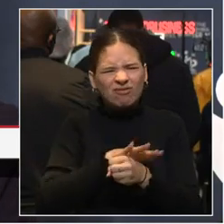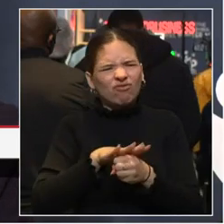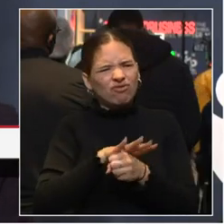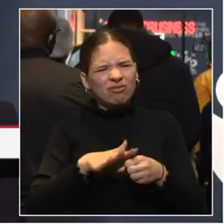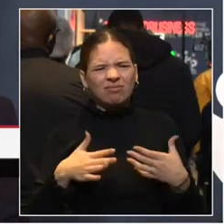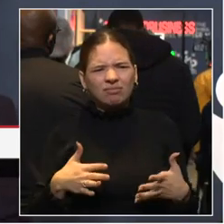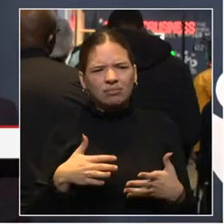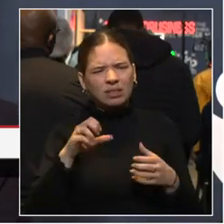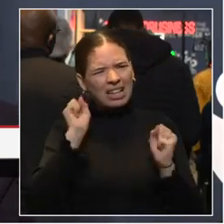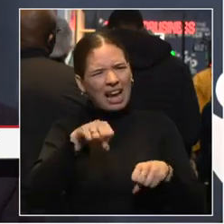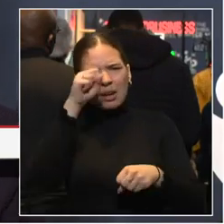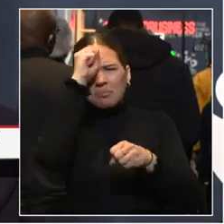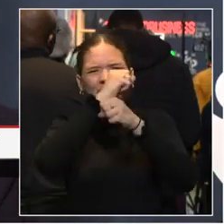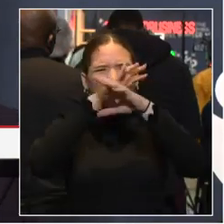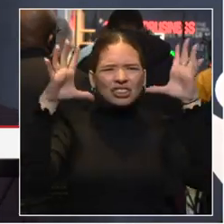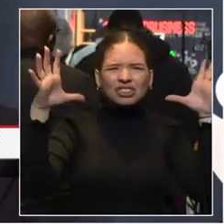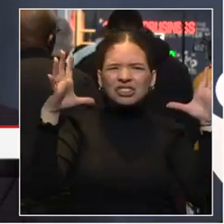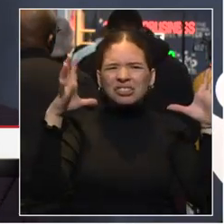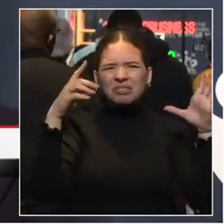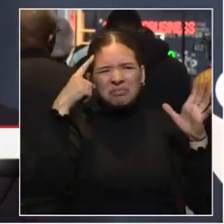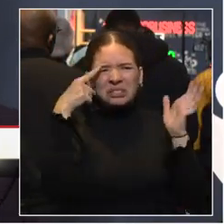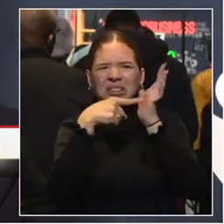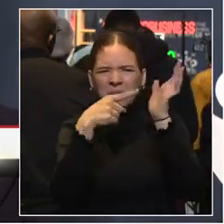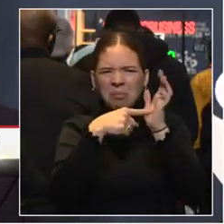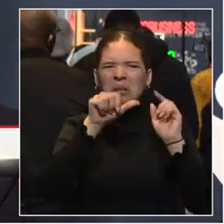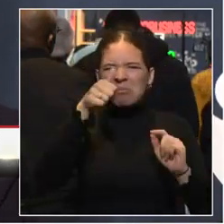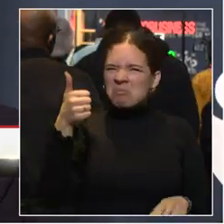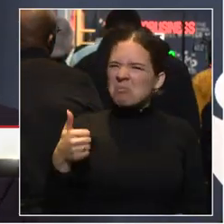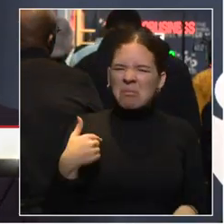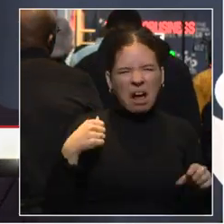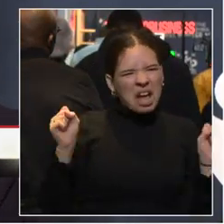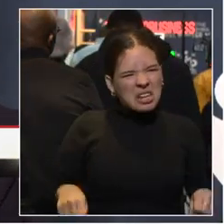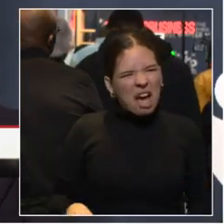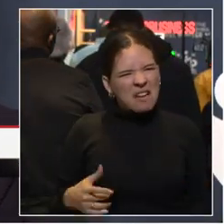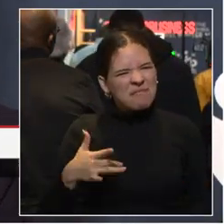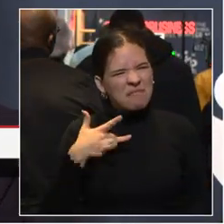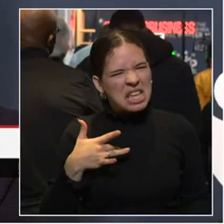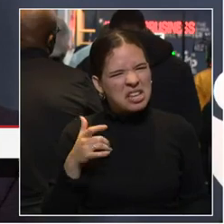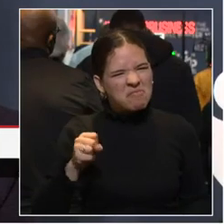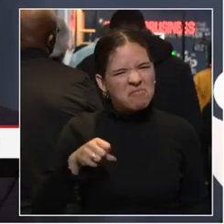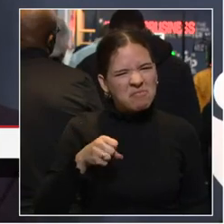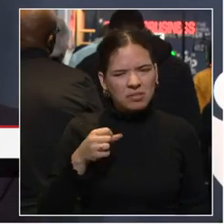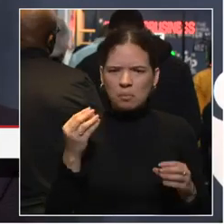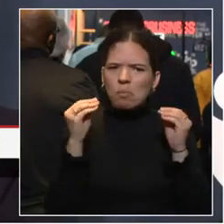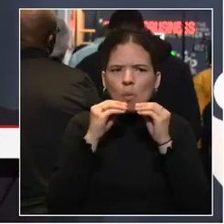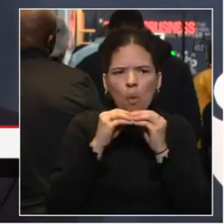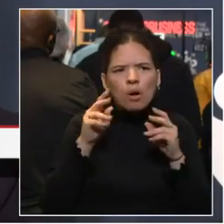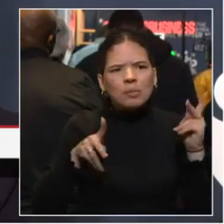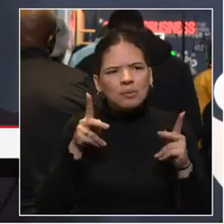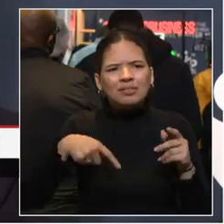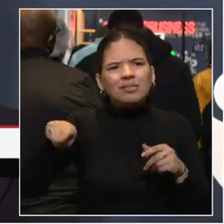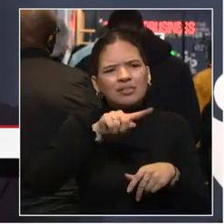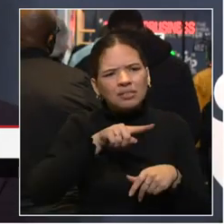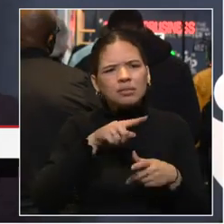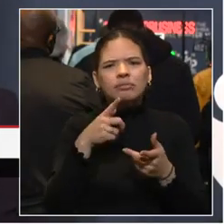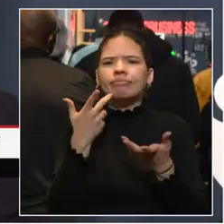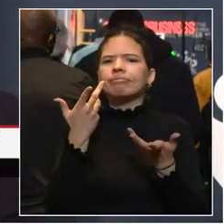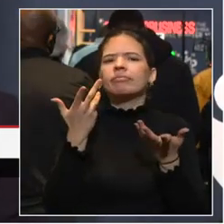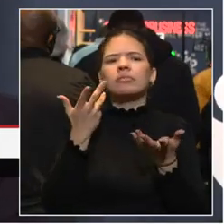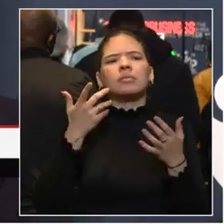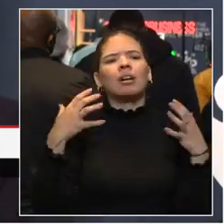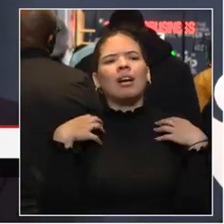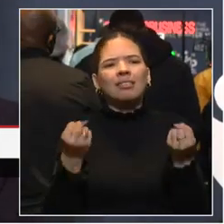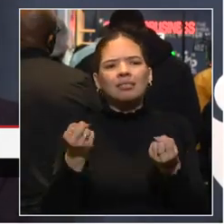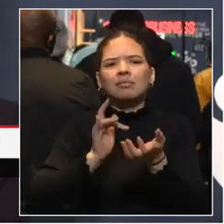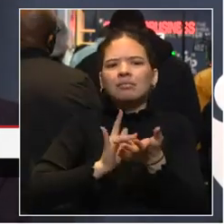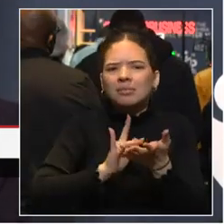demand fields. We're really trying to hire more people in the health and allied health services, for example. We